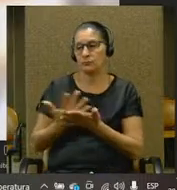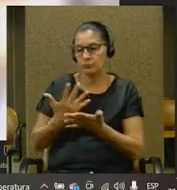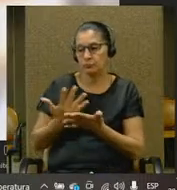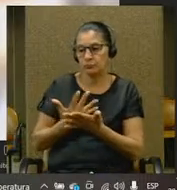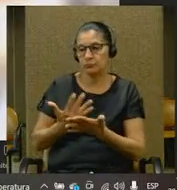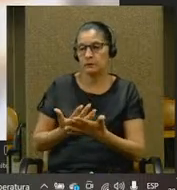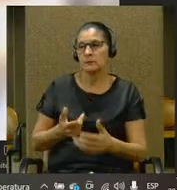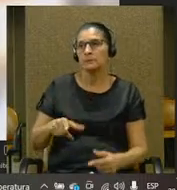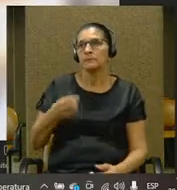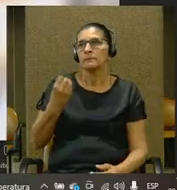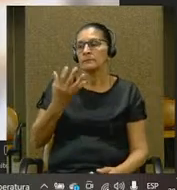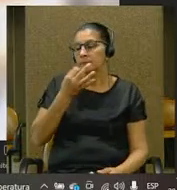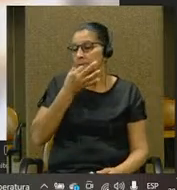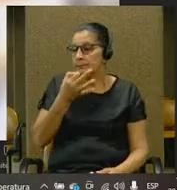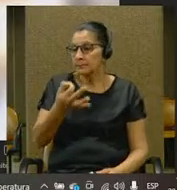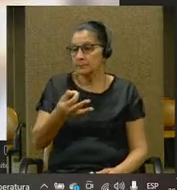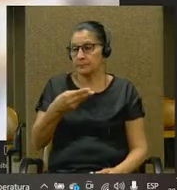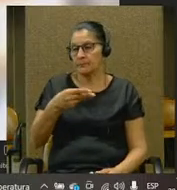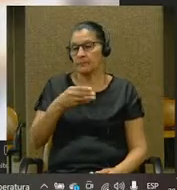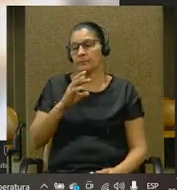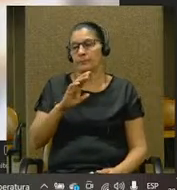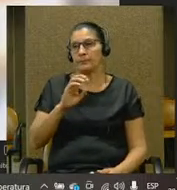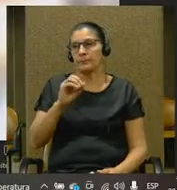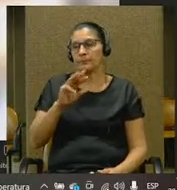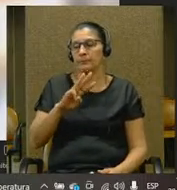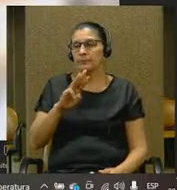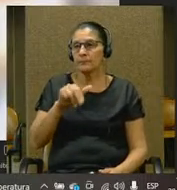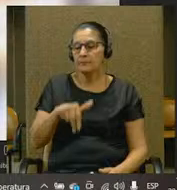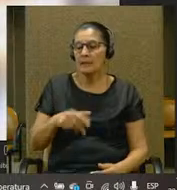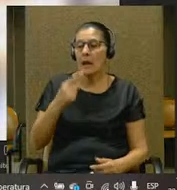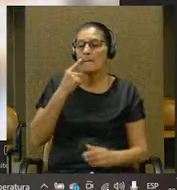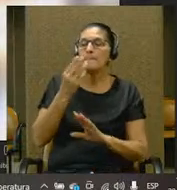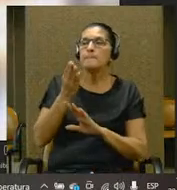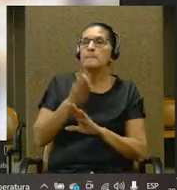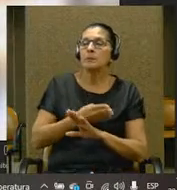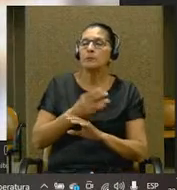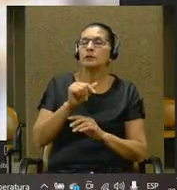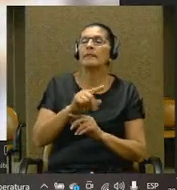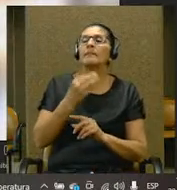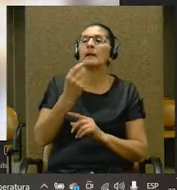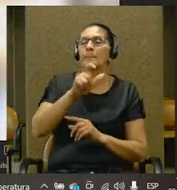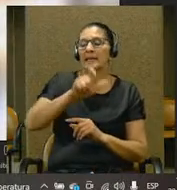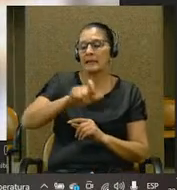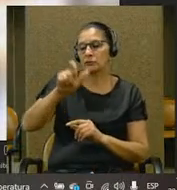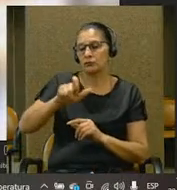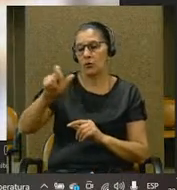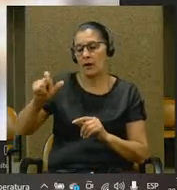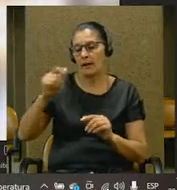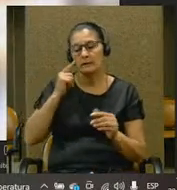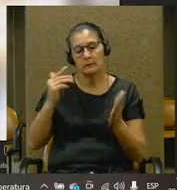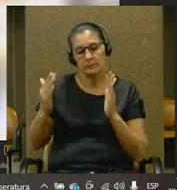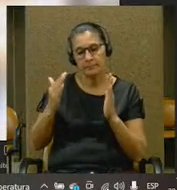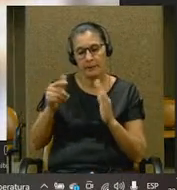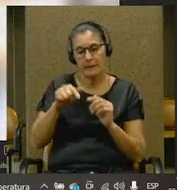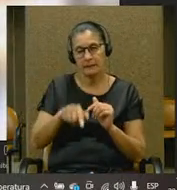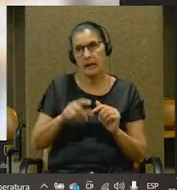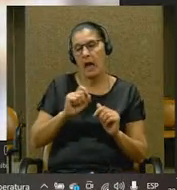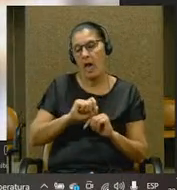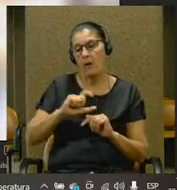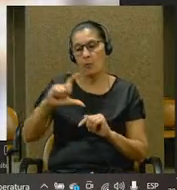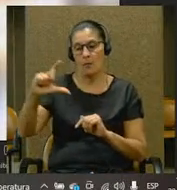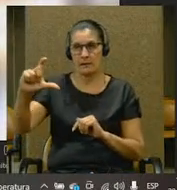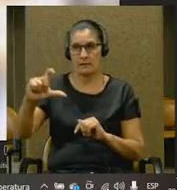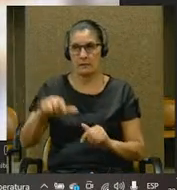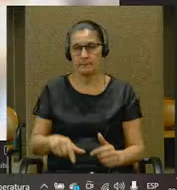mentioned, the proportion of people that can say they have been impacted is getting larger and larger because so